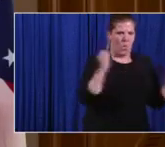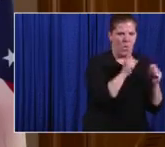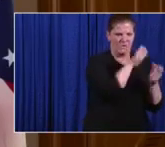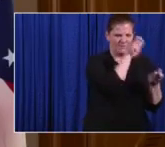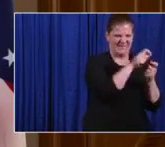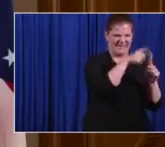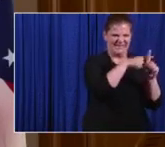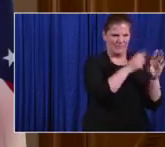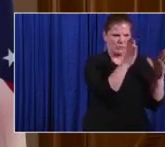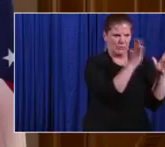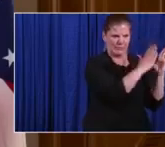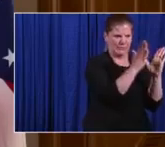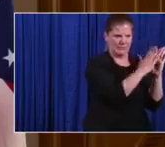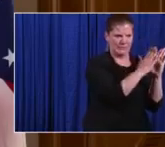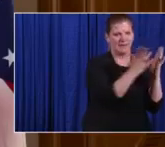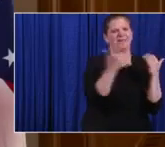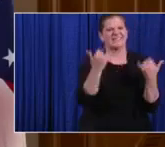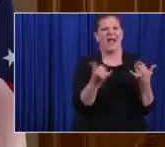more information at